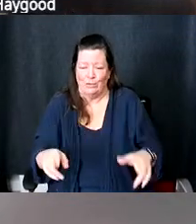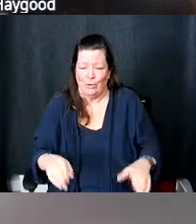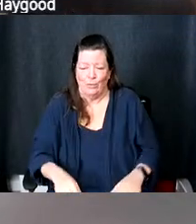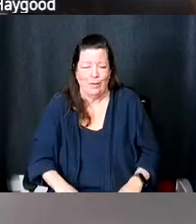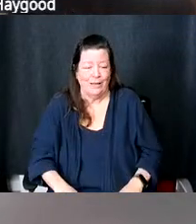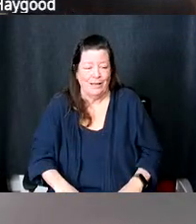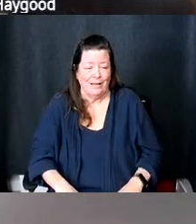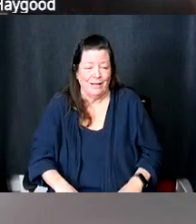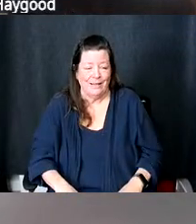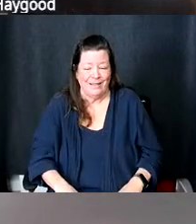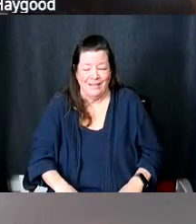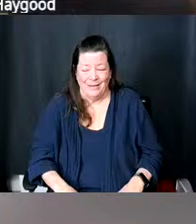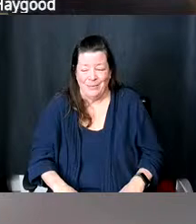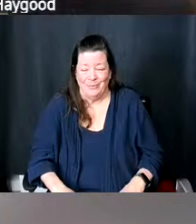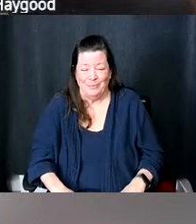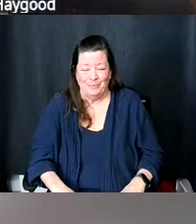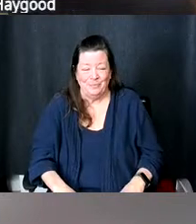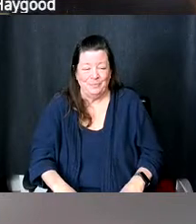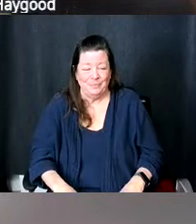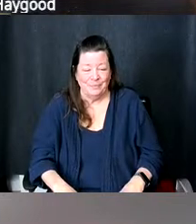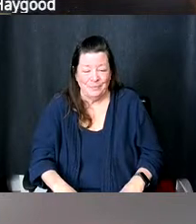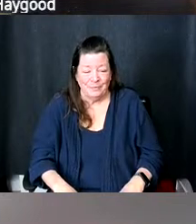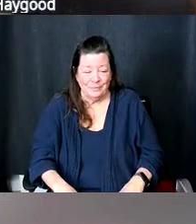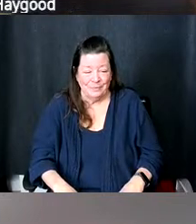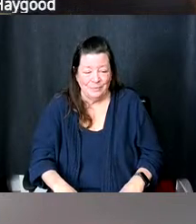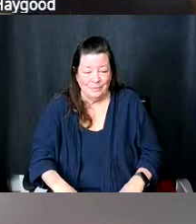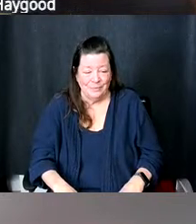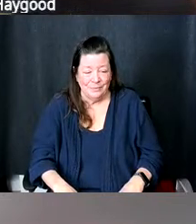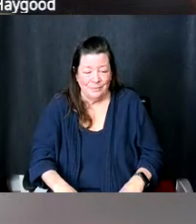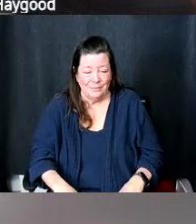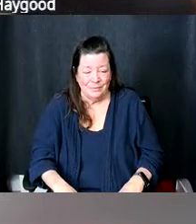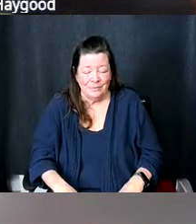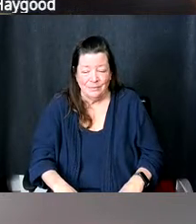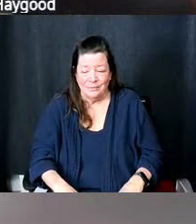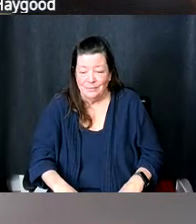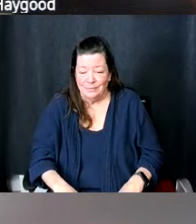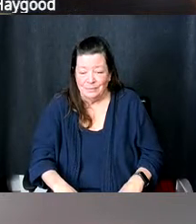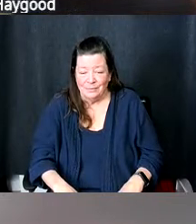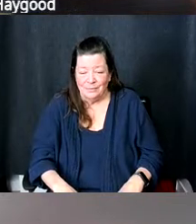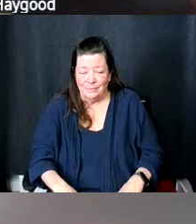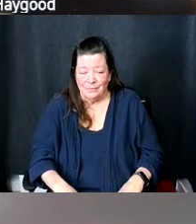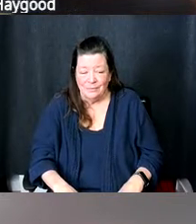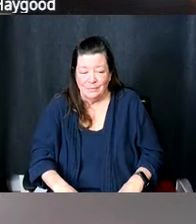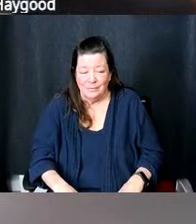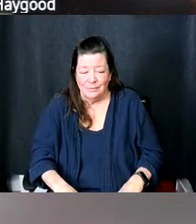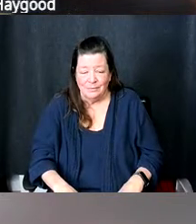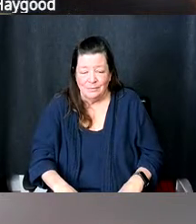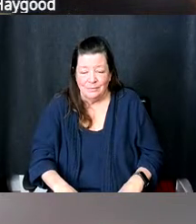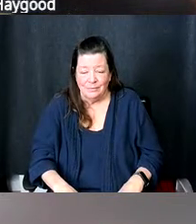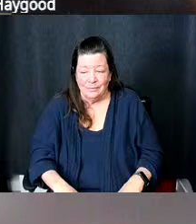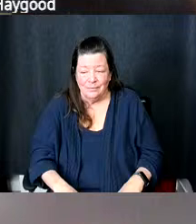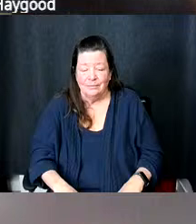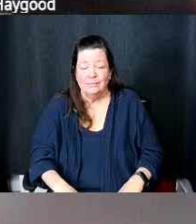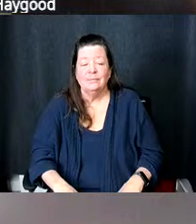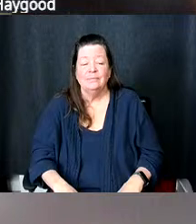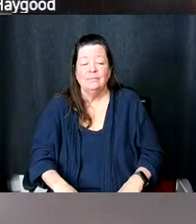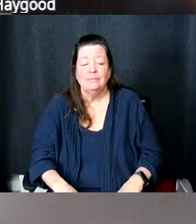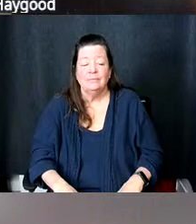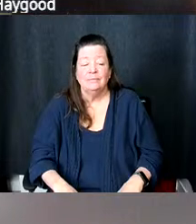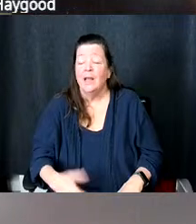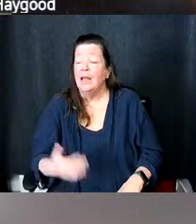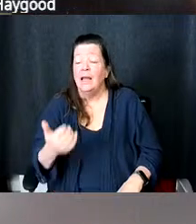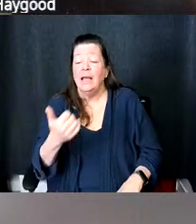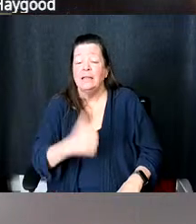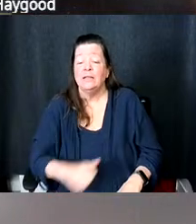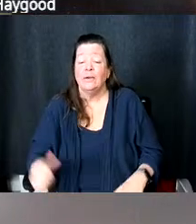Dad joke is okay, for someone with no kids, it's not dad jokes. Explain that. Emily, was there any more context from